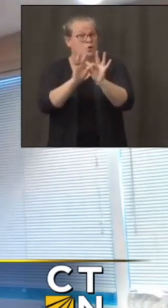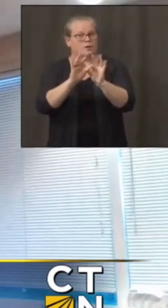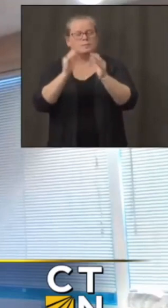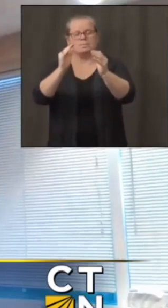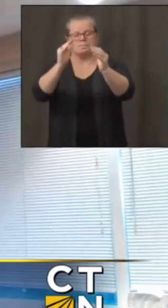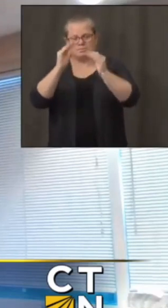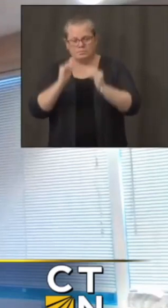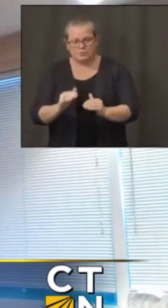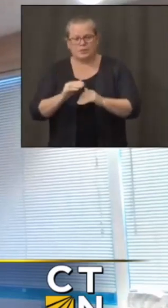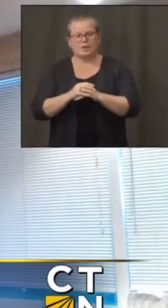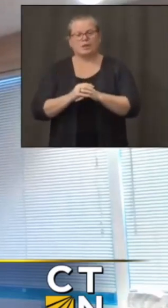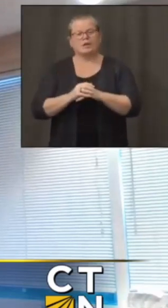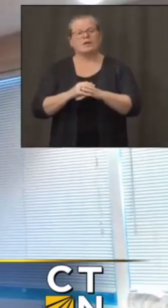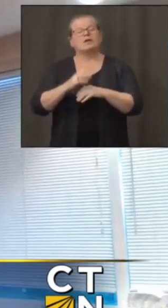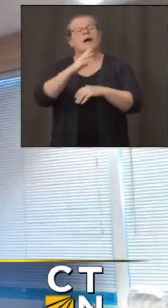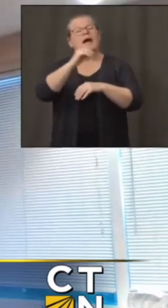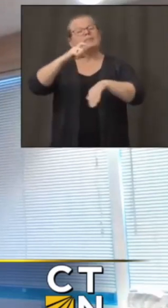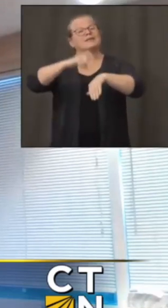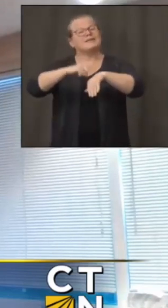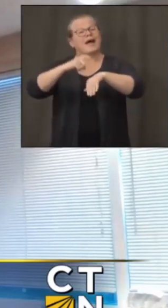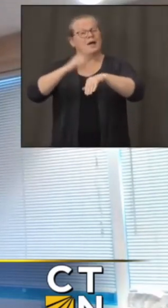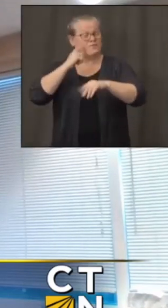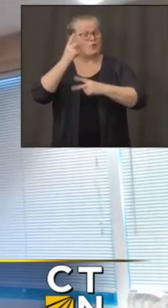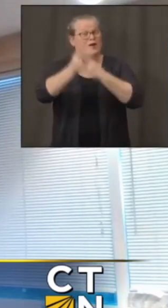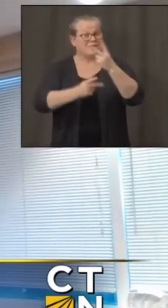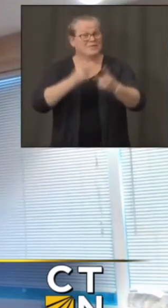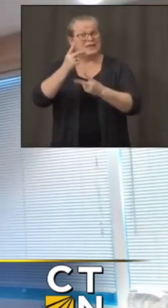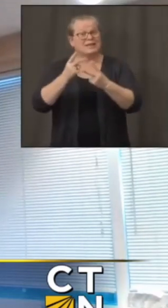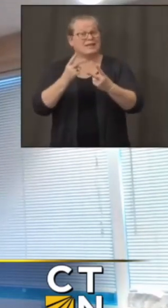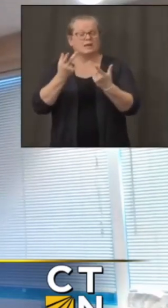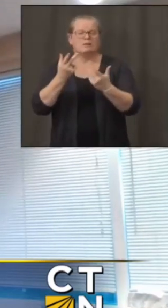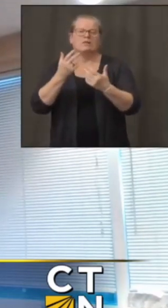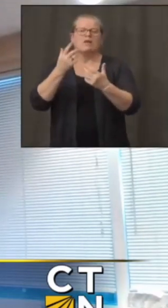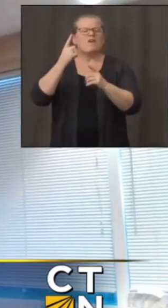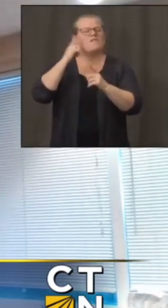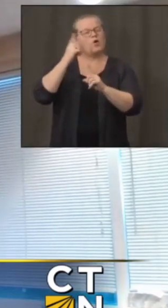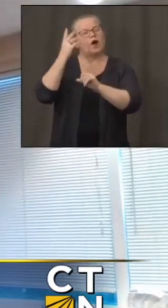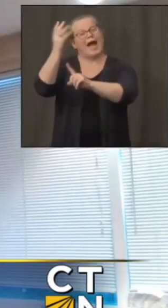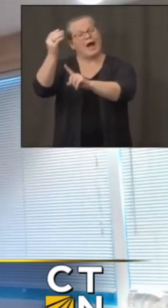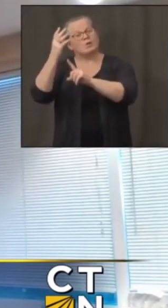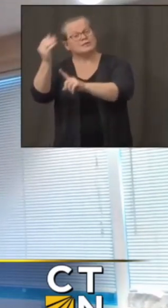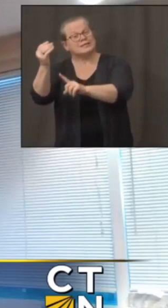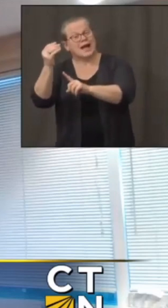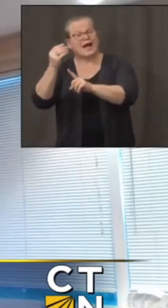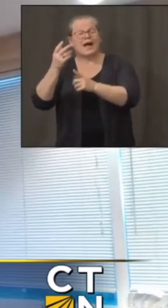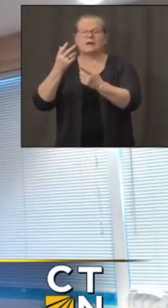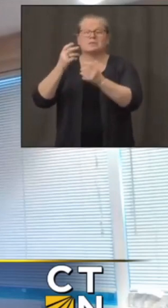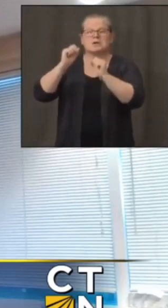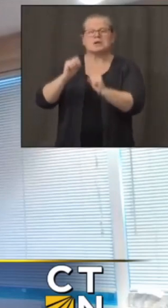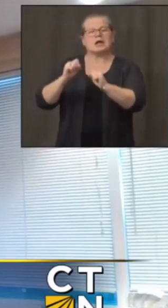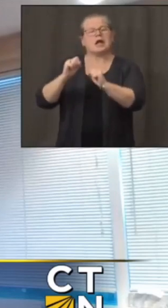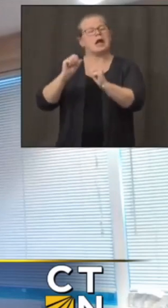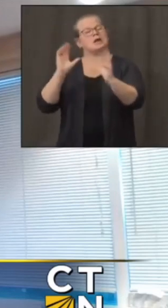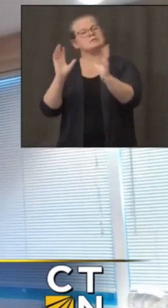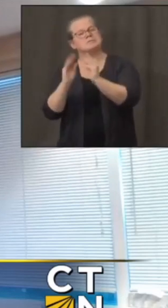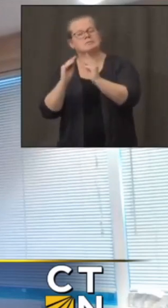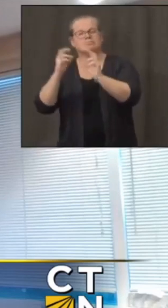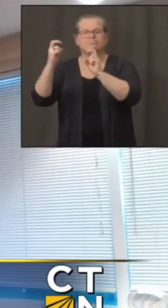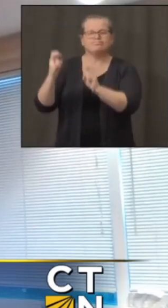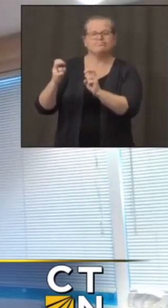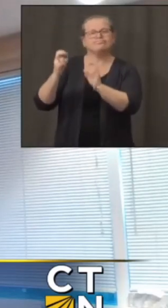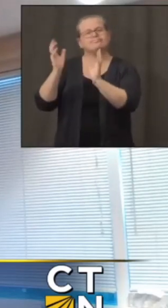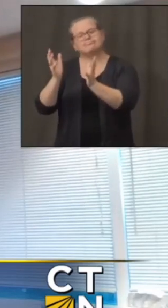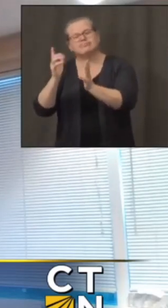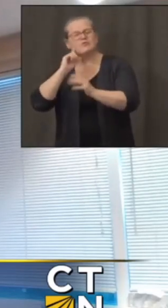distanced visits outside or through a window. Those should be a minimum now of 30 minutes as opposed to 20. And it